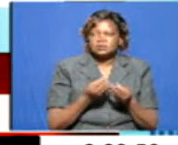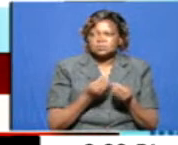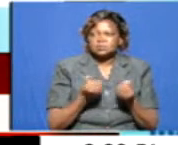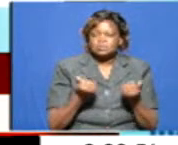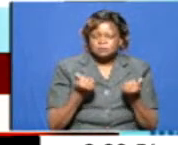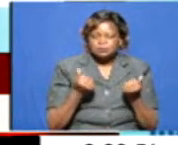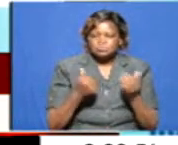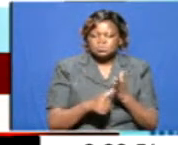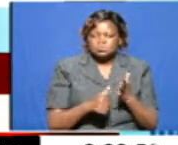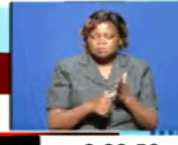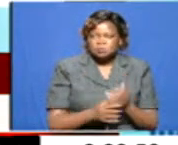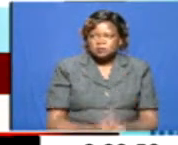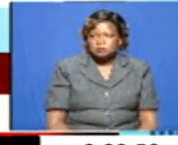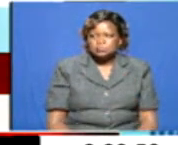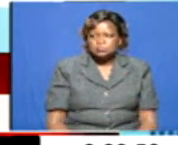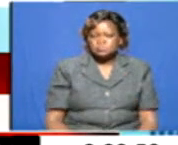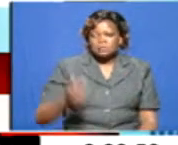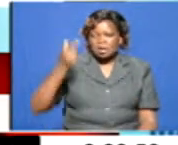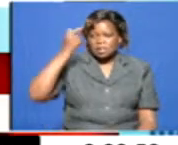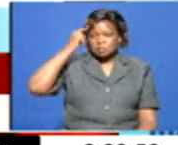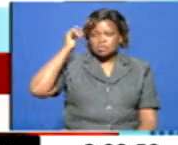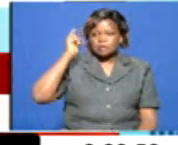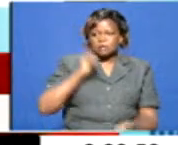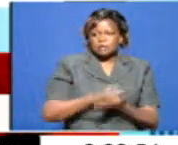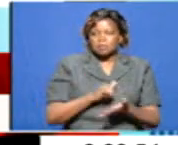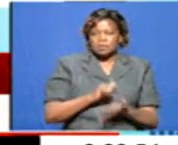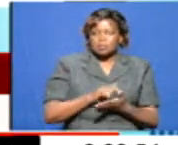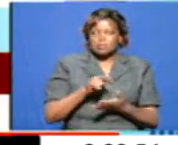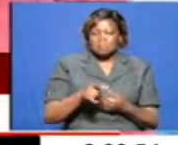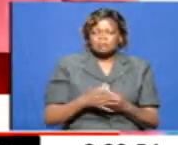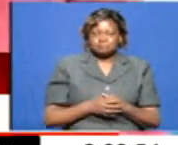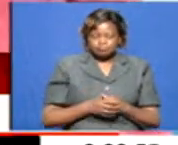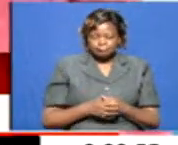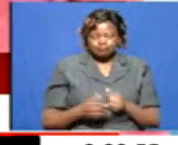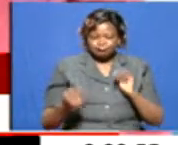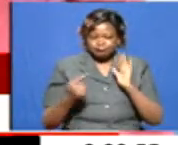problems? And I think that's really the significant point.